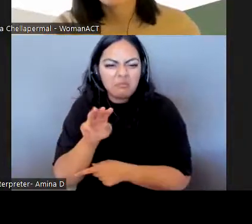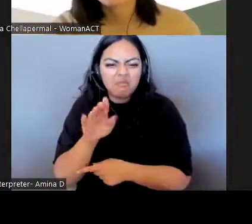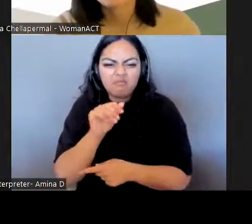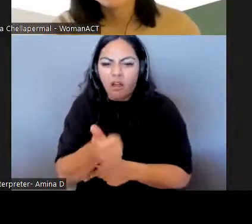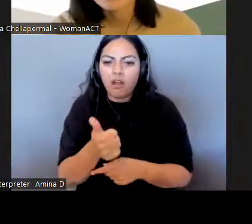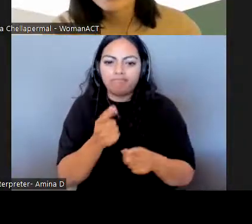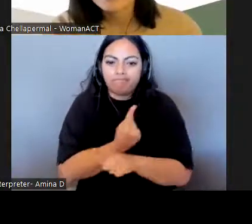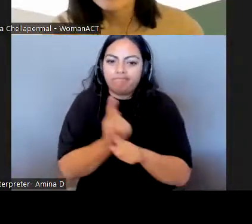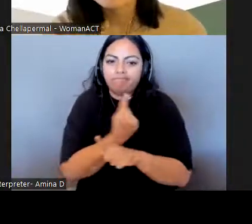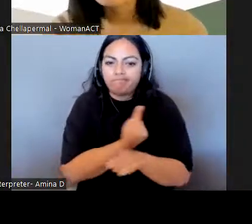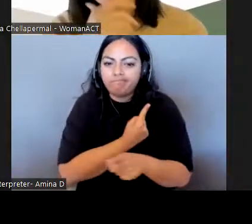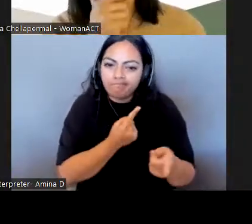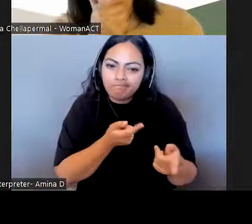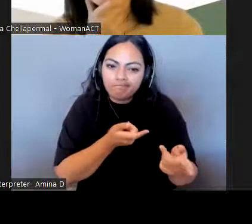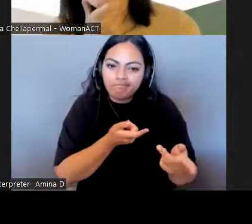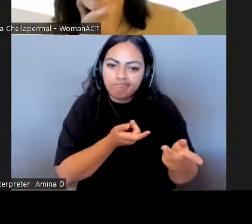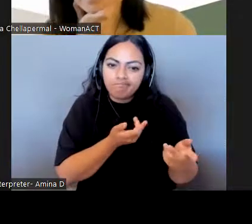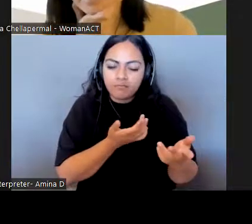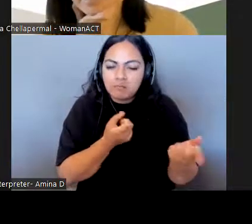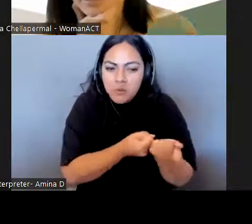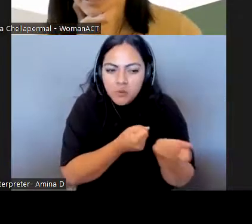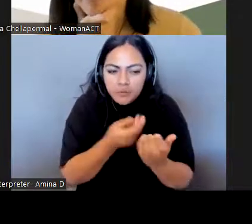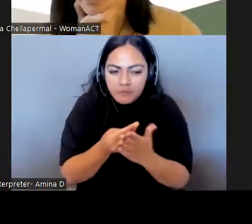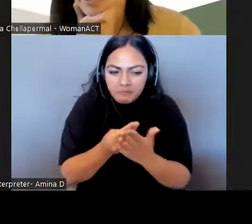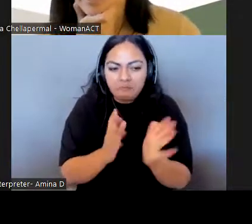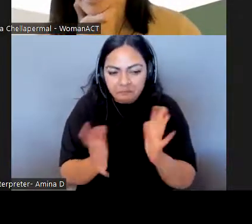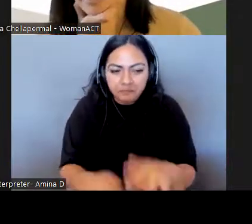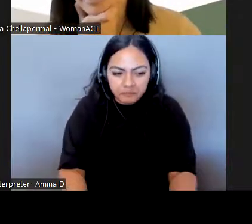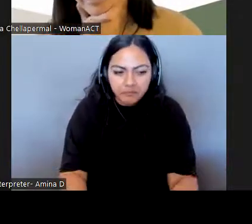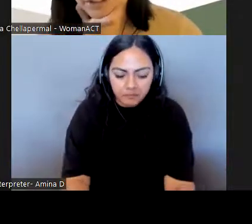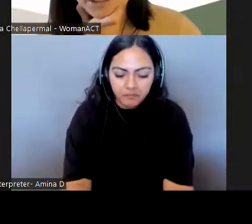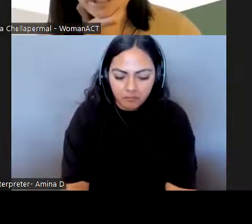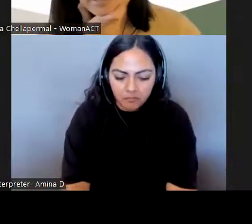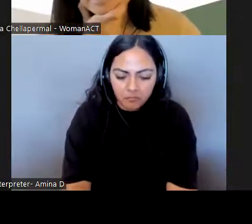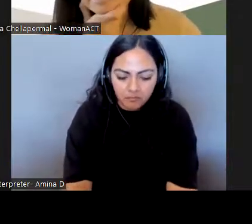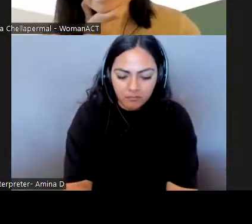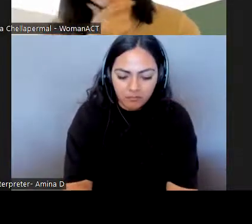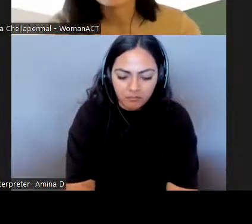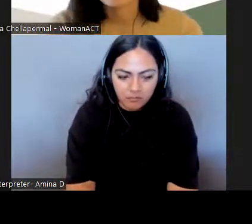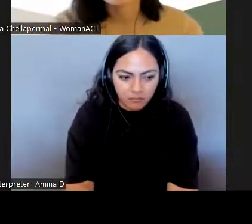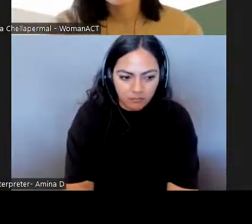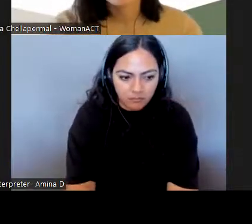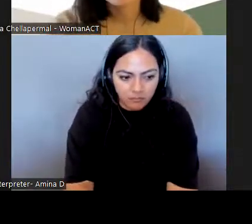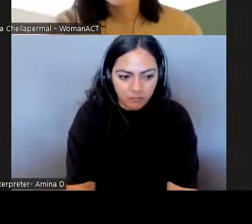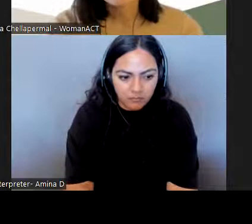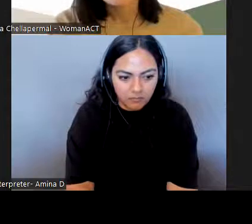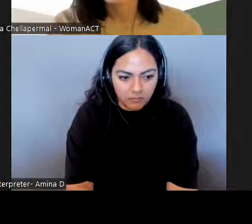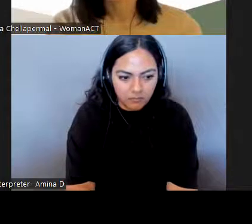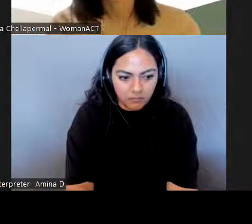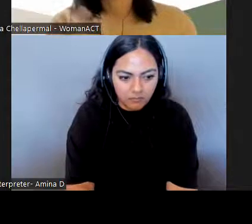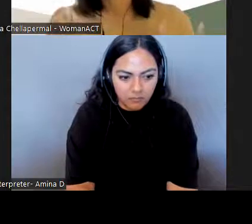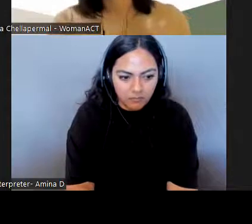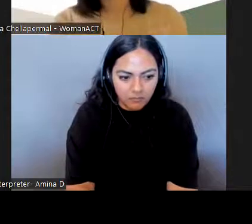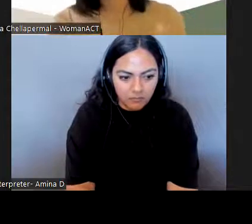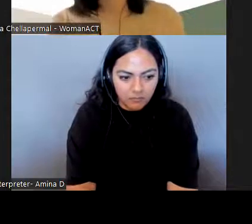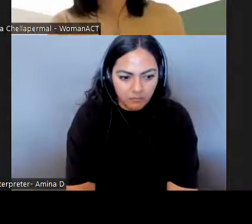financial control. So this is something that we found in the literature as well in our study, is that there